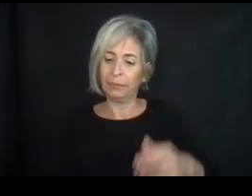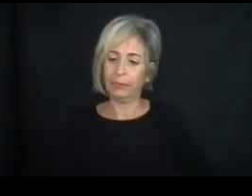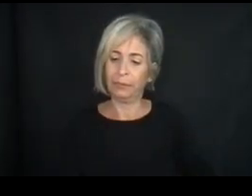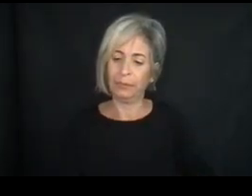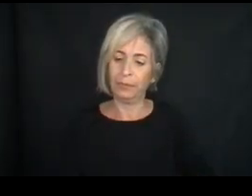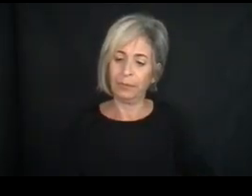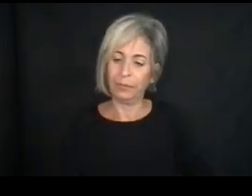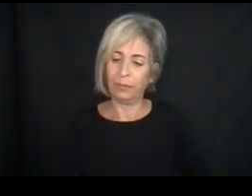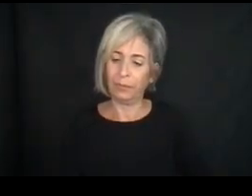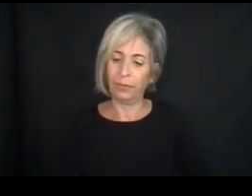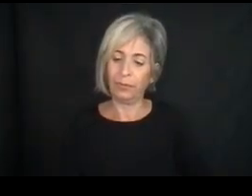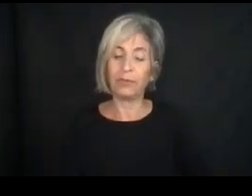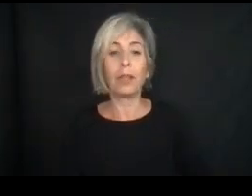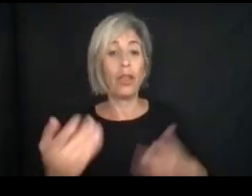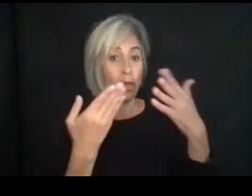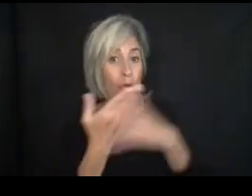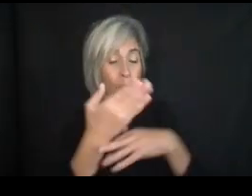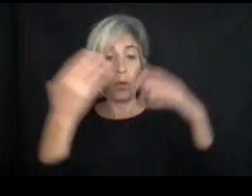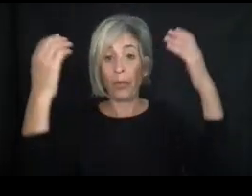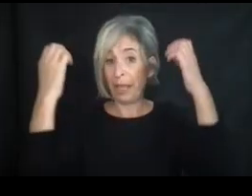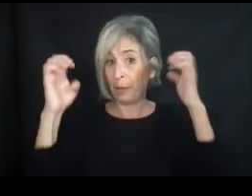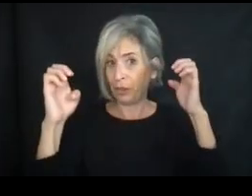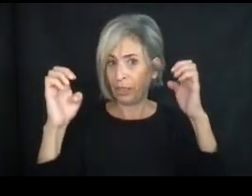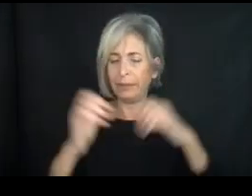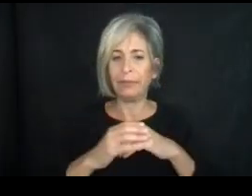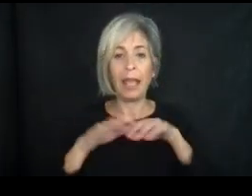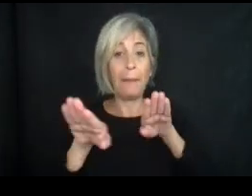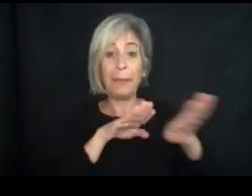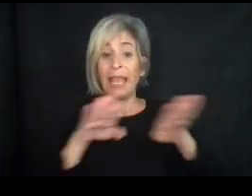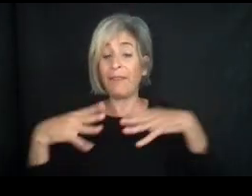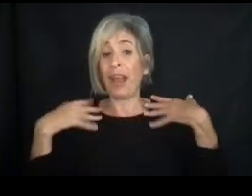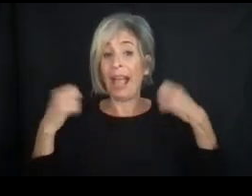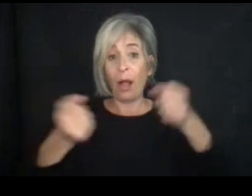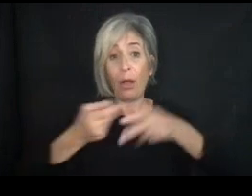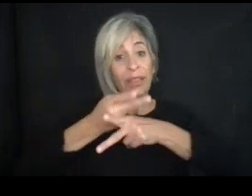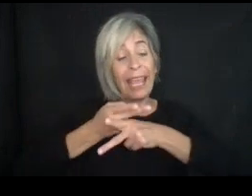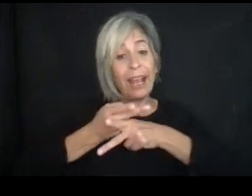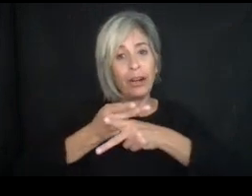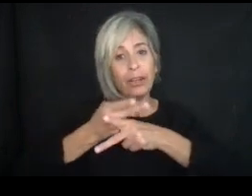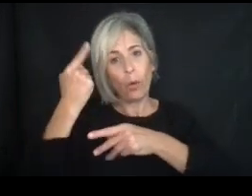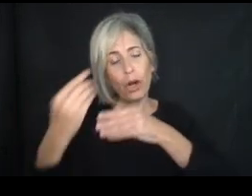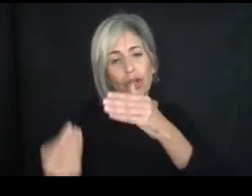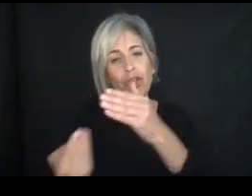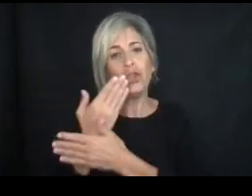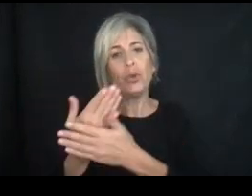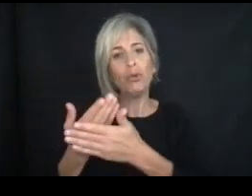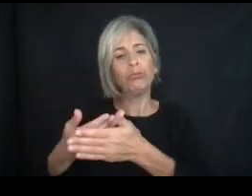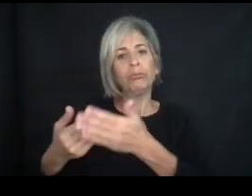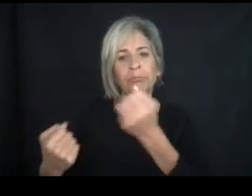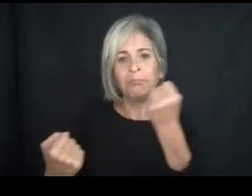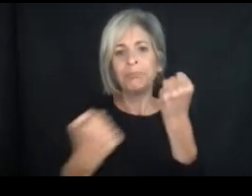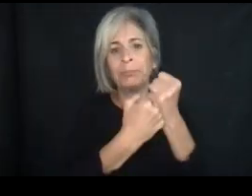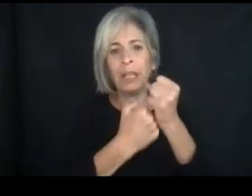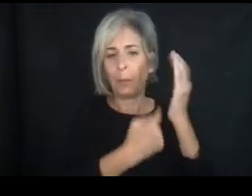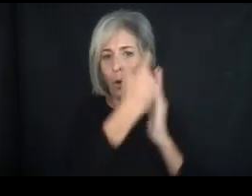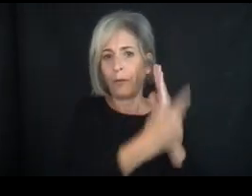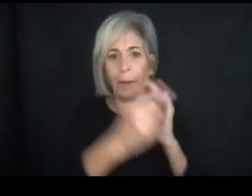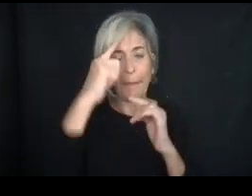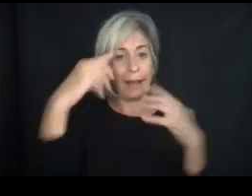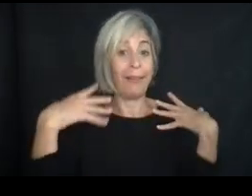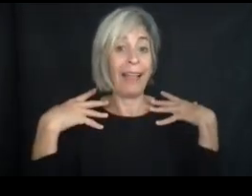the emergency. Behavioral health care is for new or enhanced programs for mental